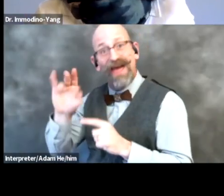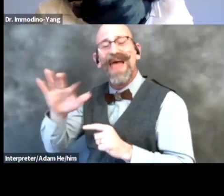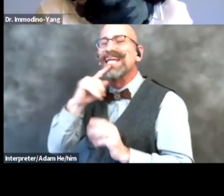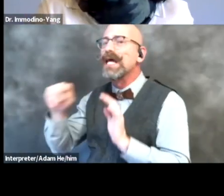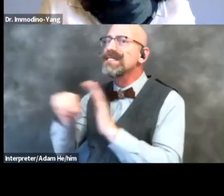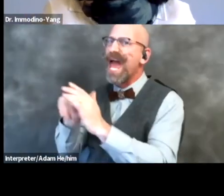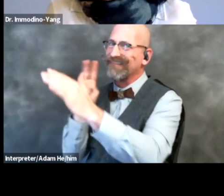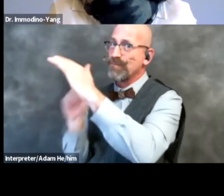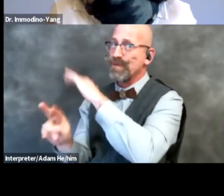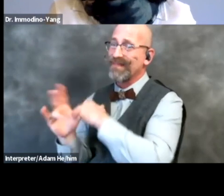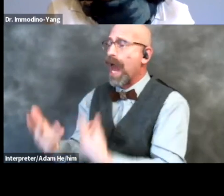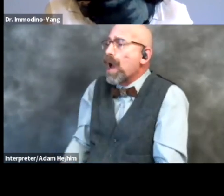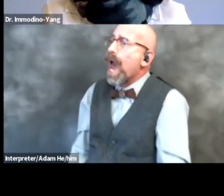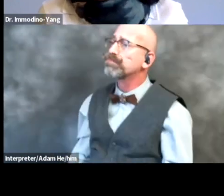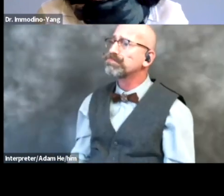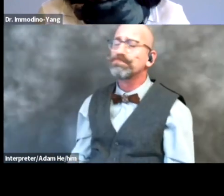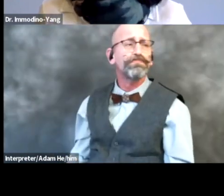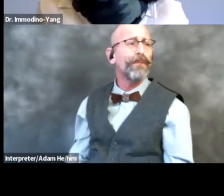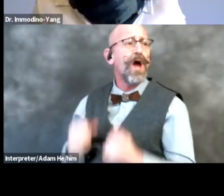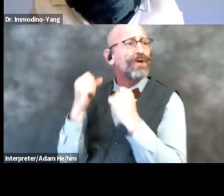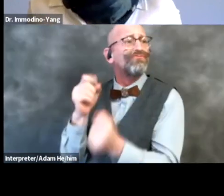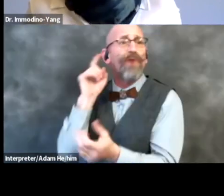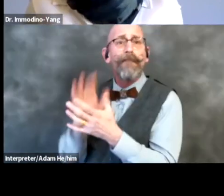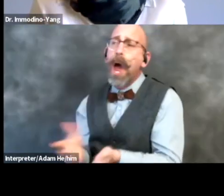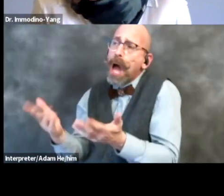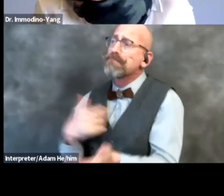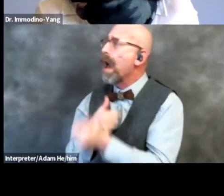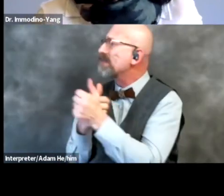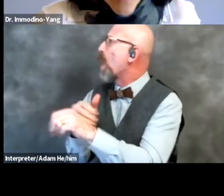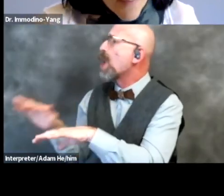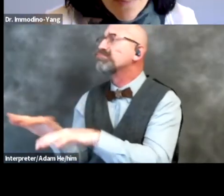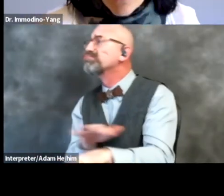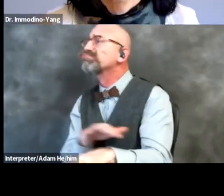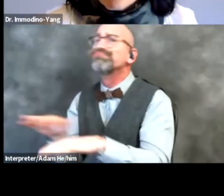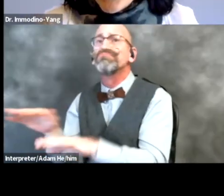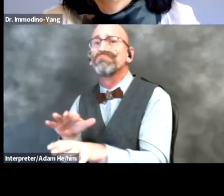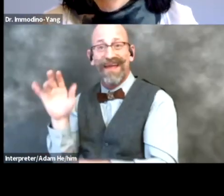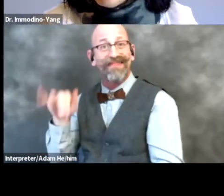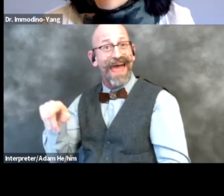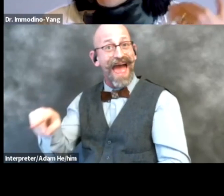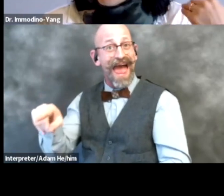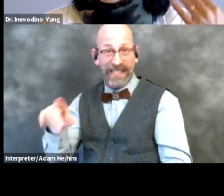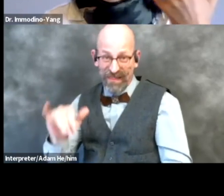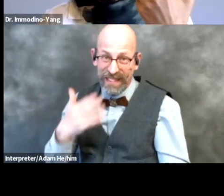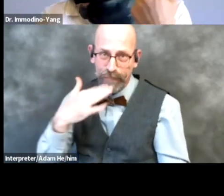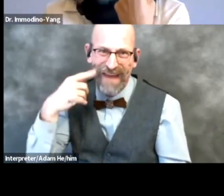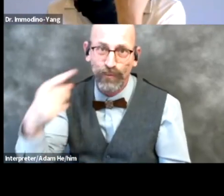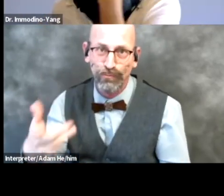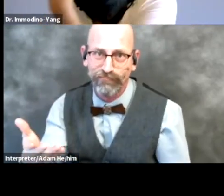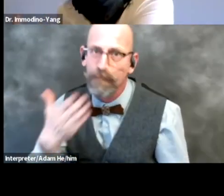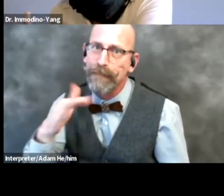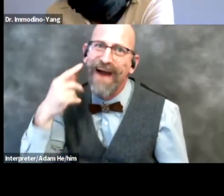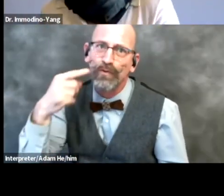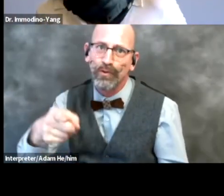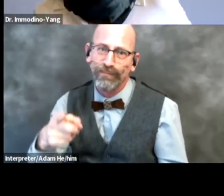have any strong convictions. I kind of just hang with the crowd, right? Which is bad for you. It's bad for you. And then what we find is that